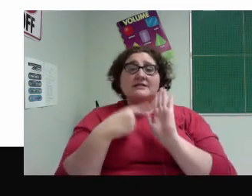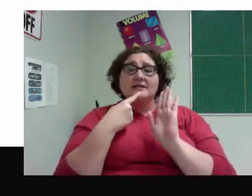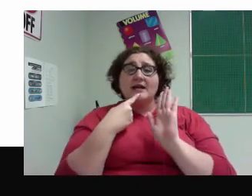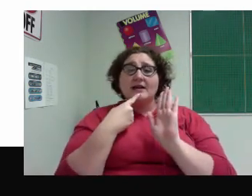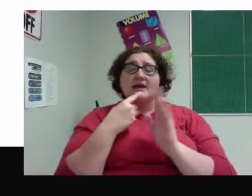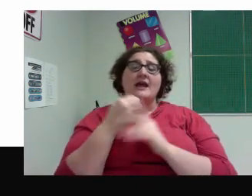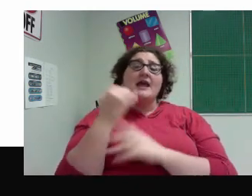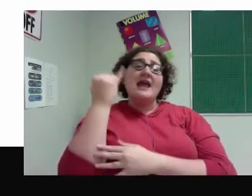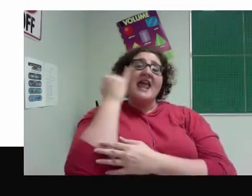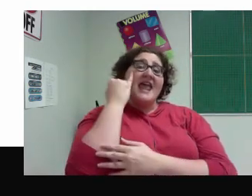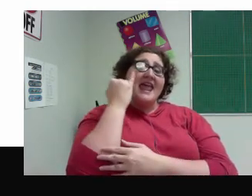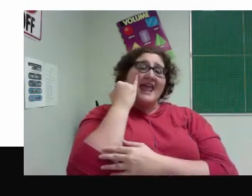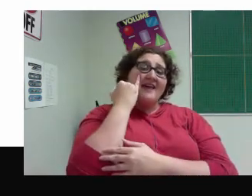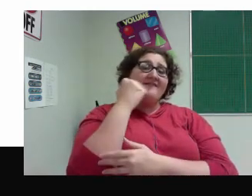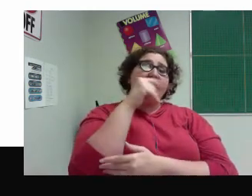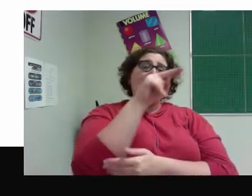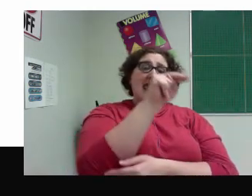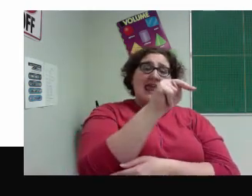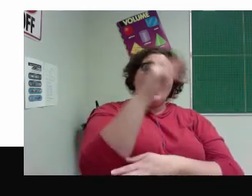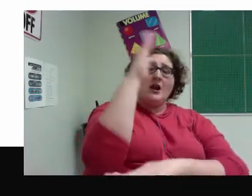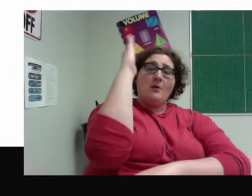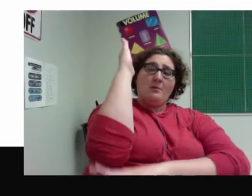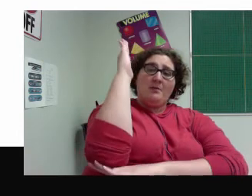N is perpendicular to L